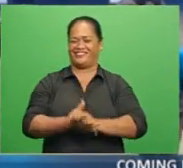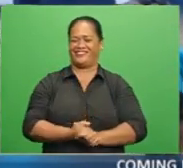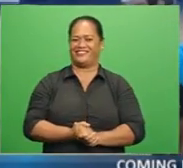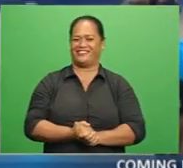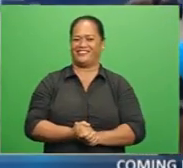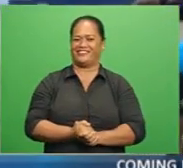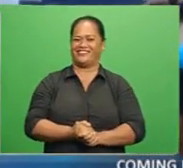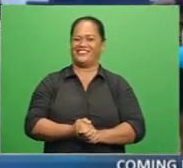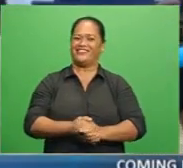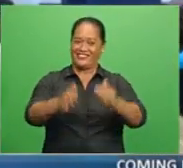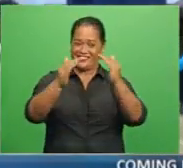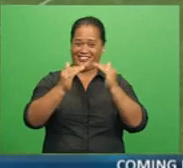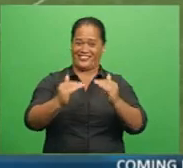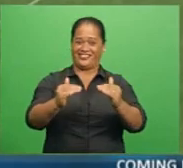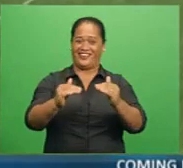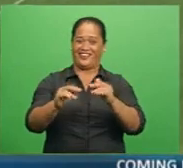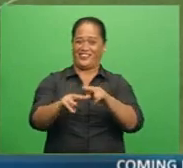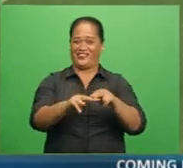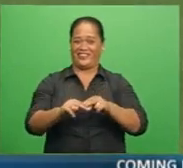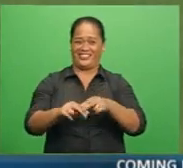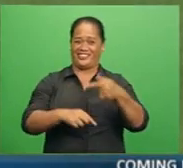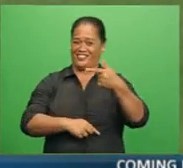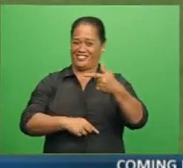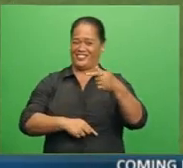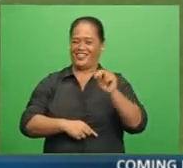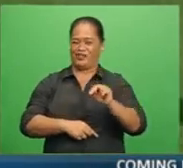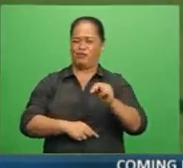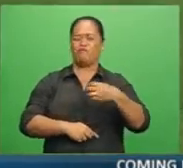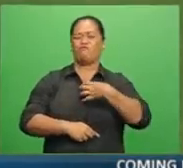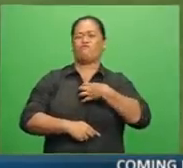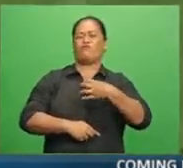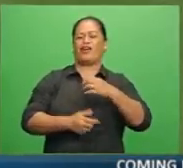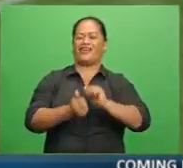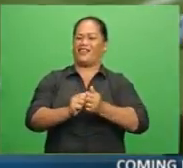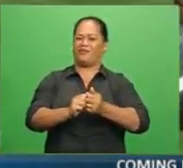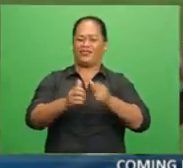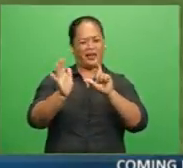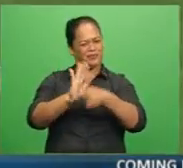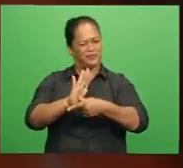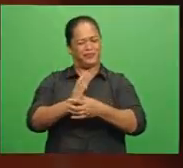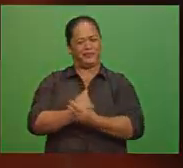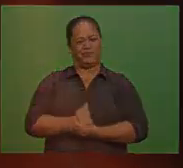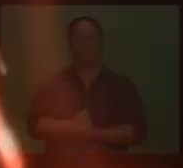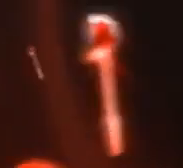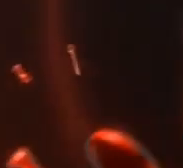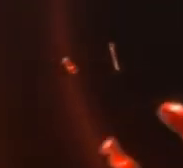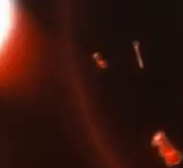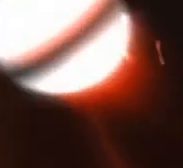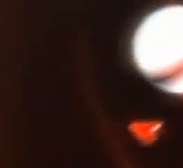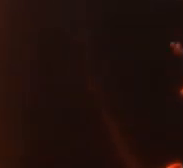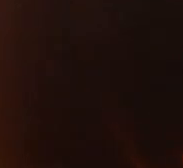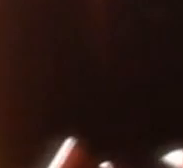And Fijiana Sevens need more game time. This and more after the break.